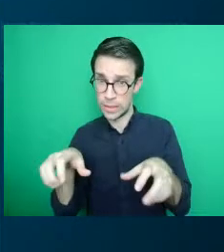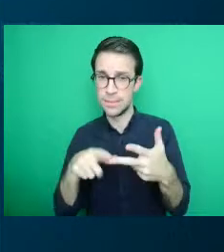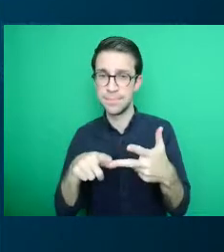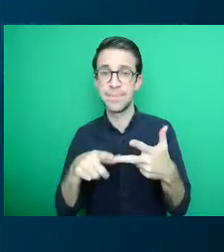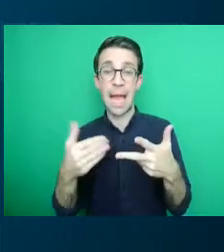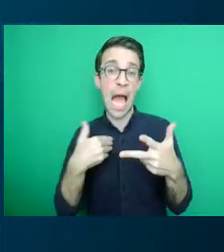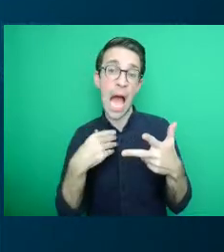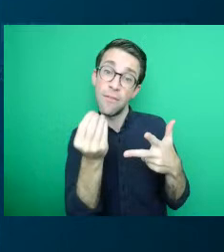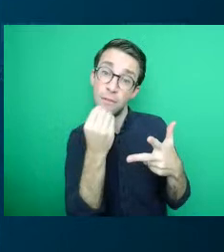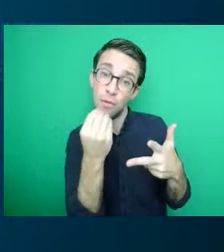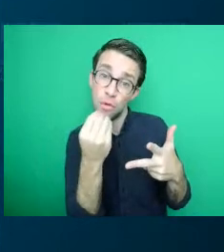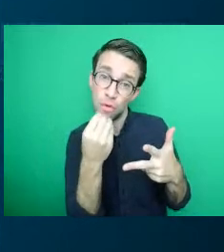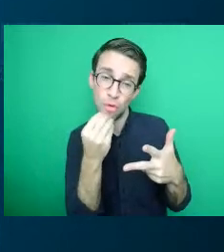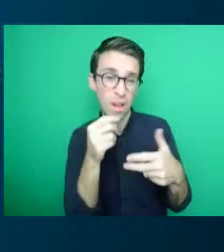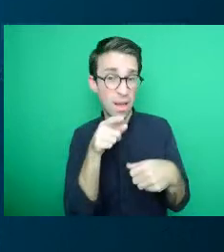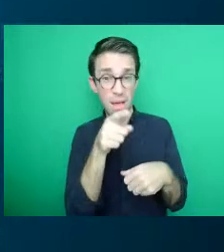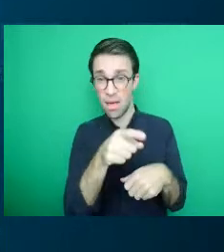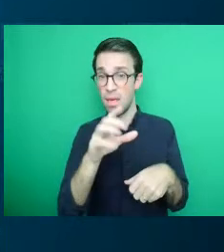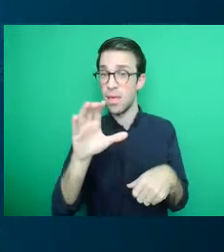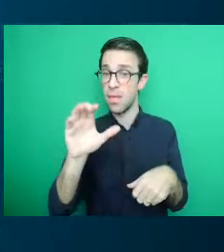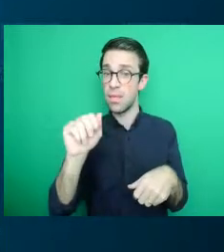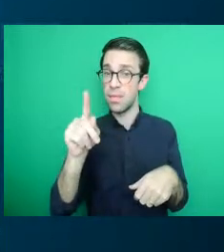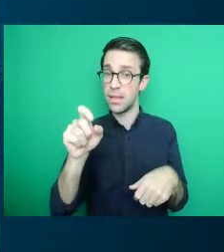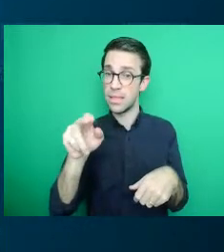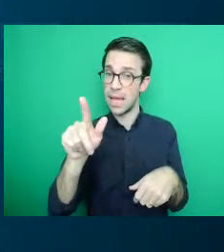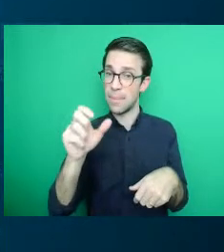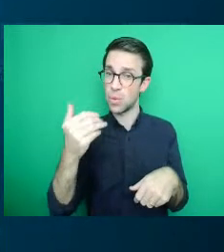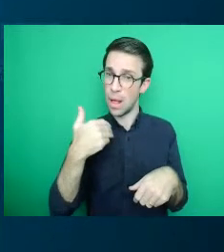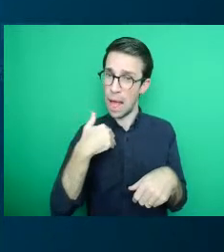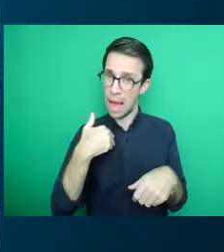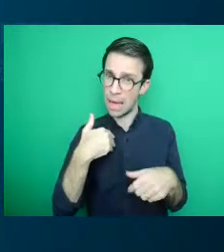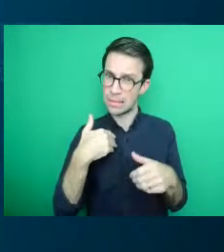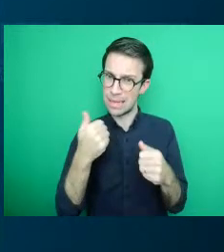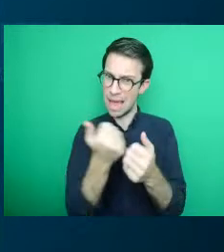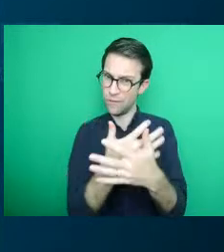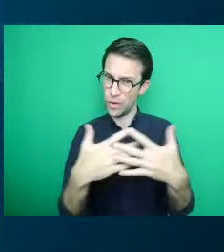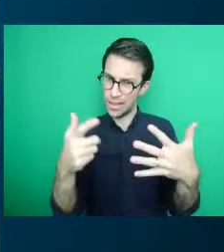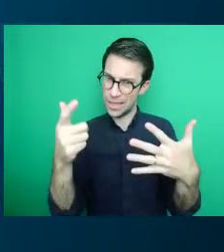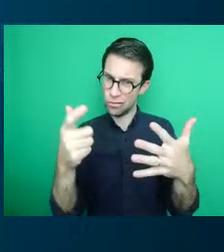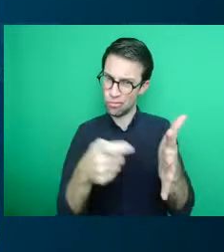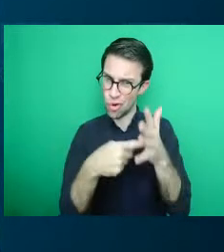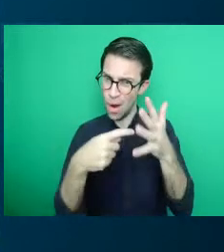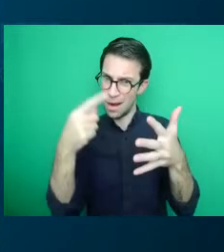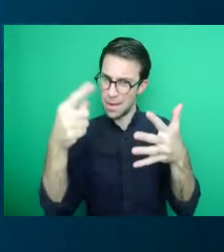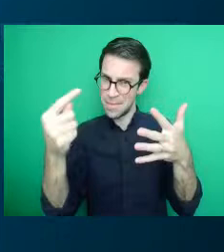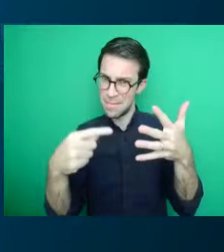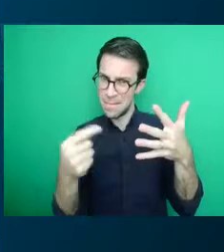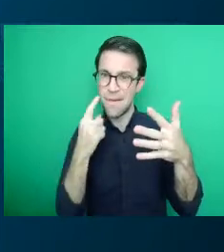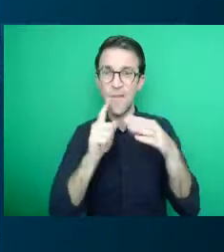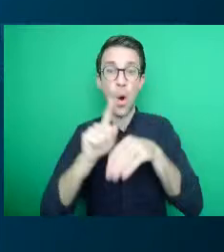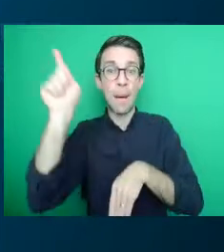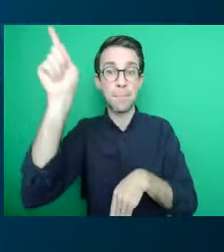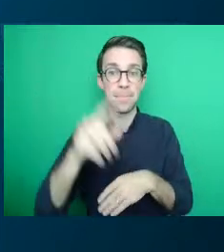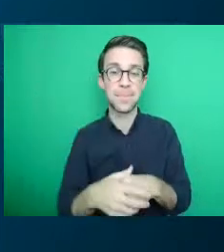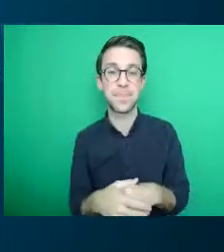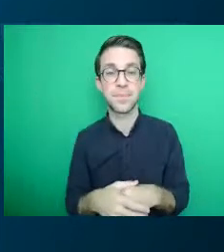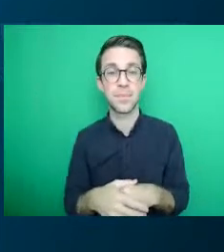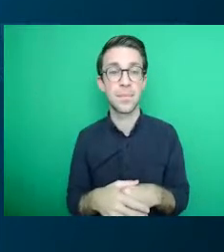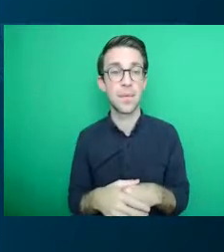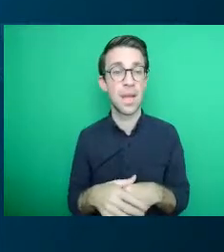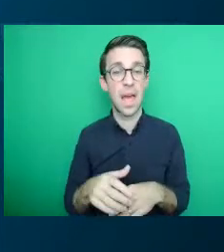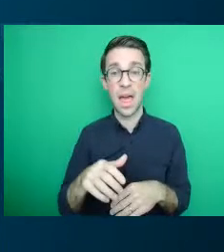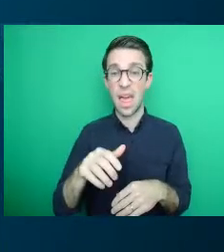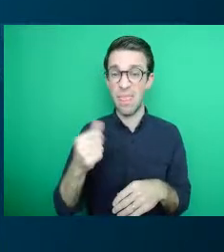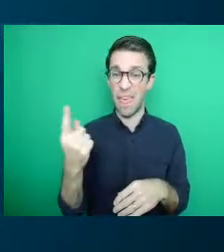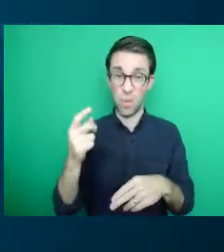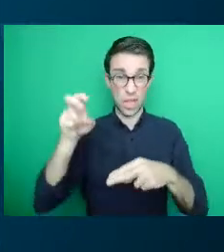snacks for them to eat. This little capsule has a bunch of different things that the Kerbal might need to take with him in order to go into space. Unlike the command chair. When we